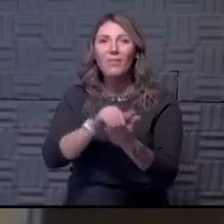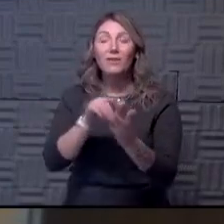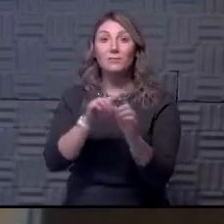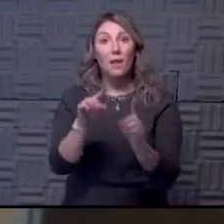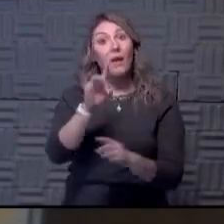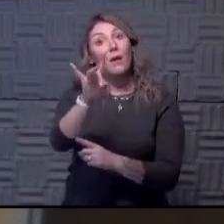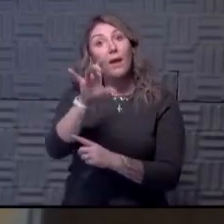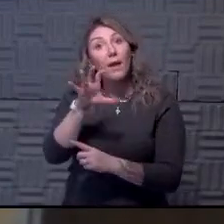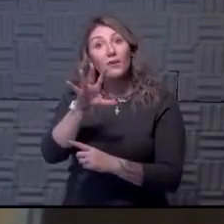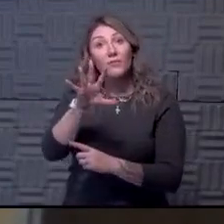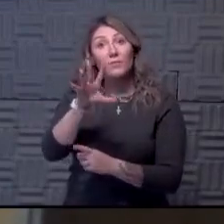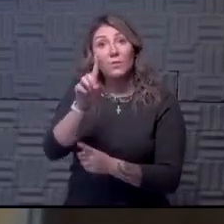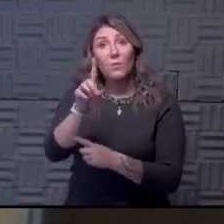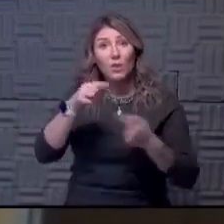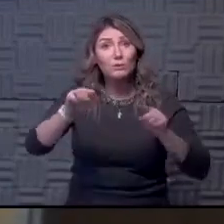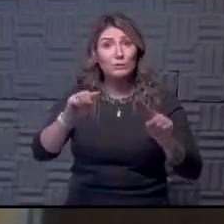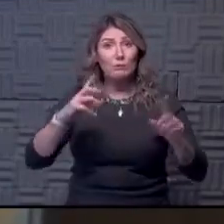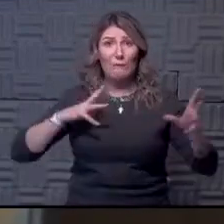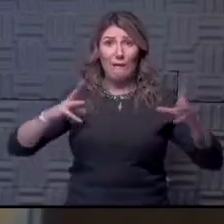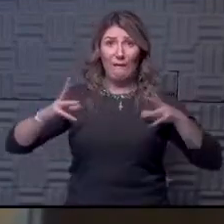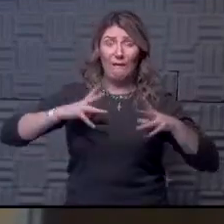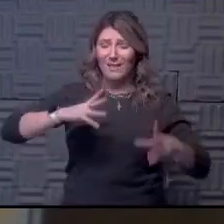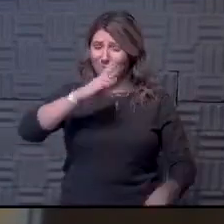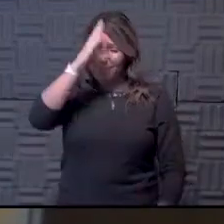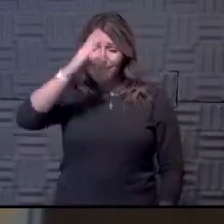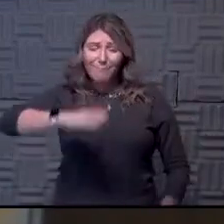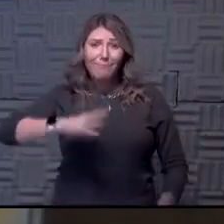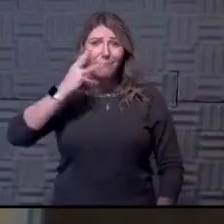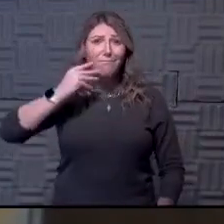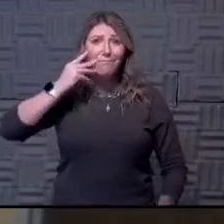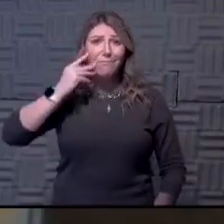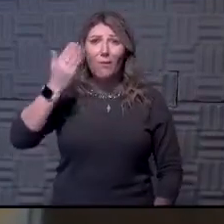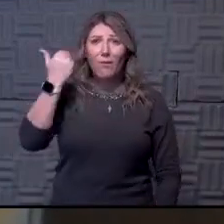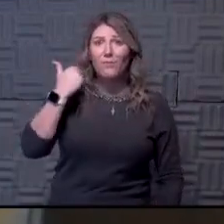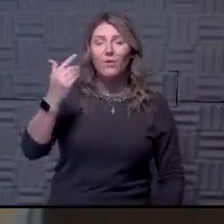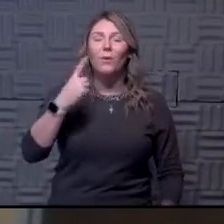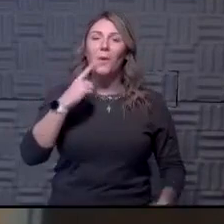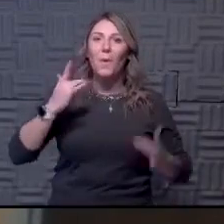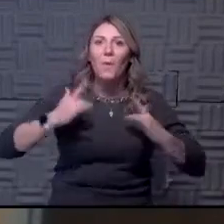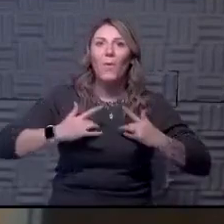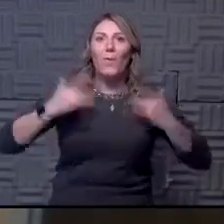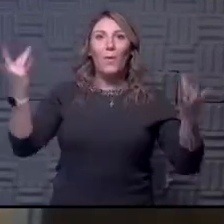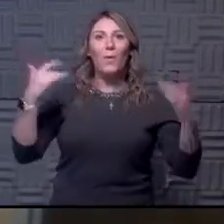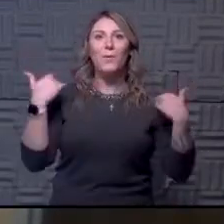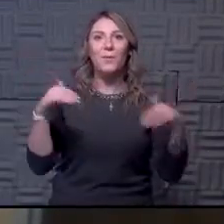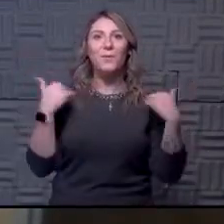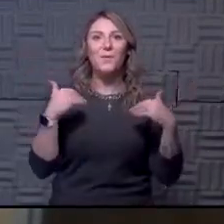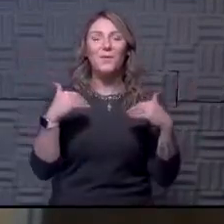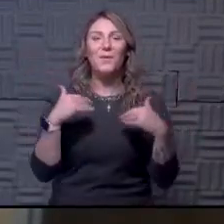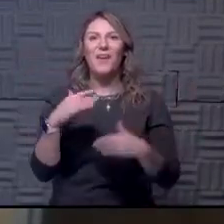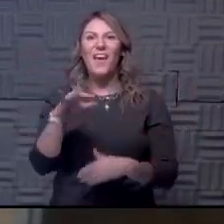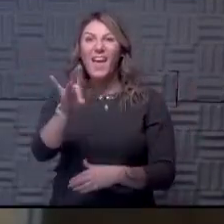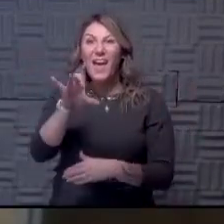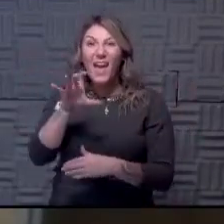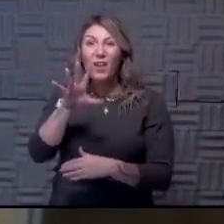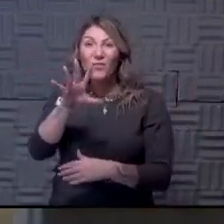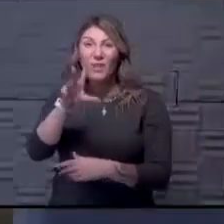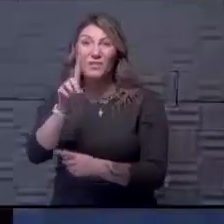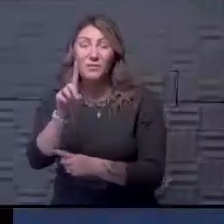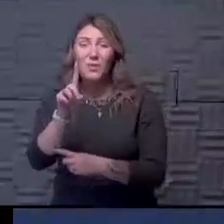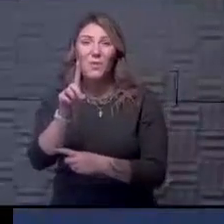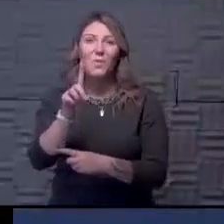851, which during the holidays, having never done something like this before, we were thrilled with that result. 851, we called